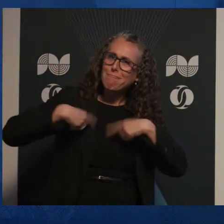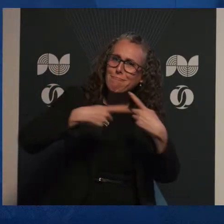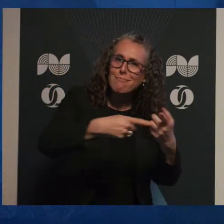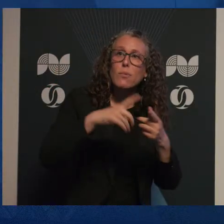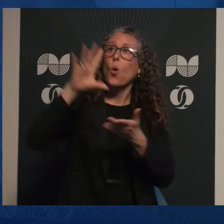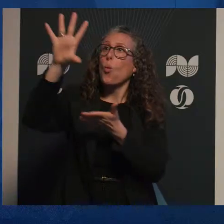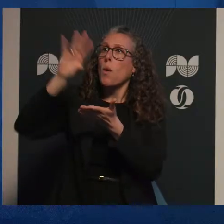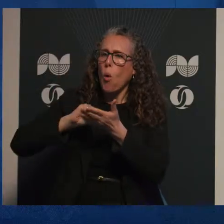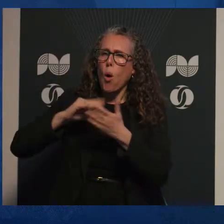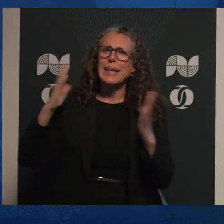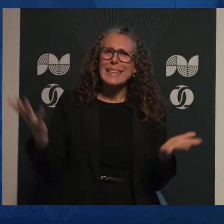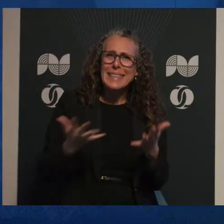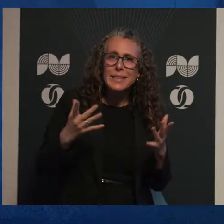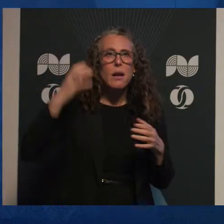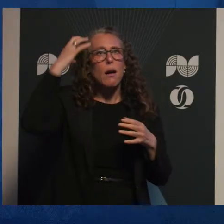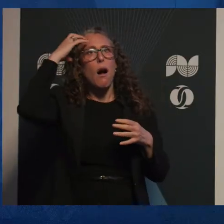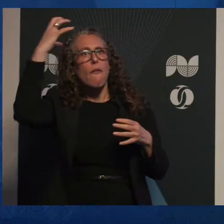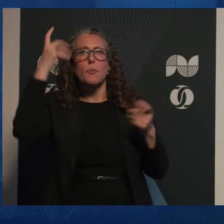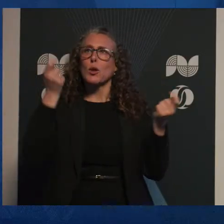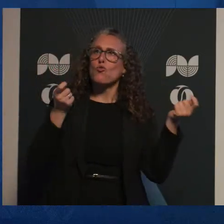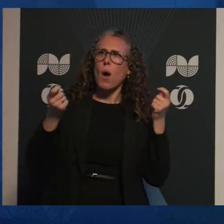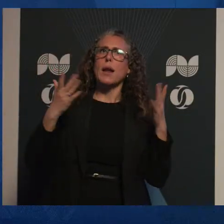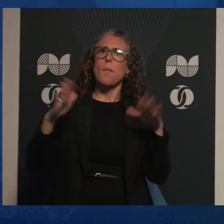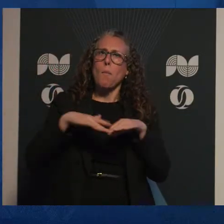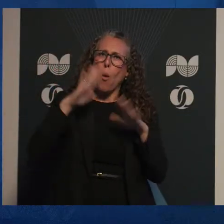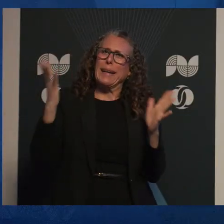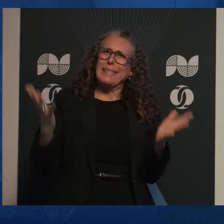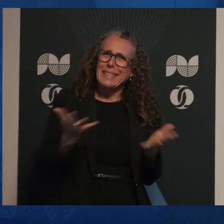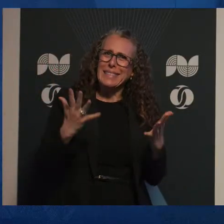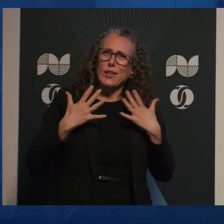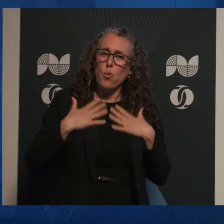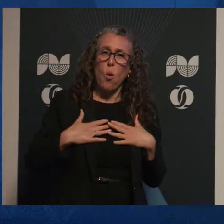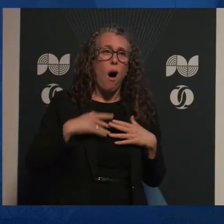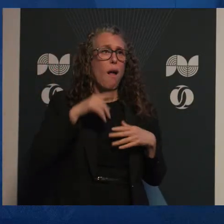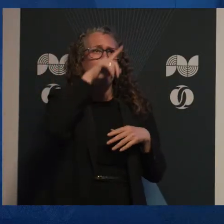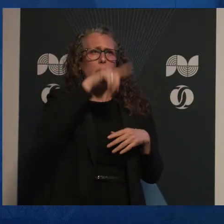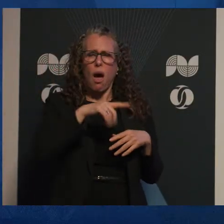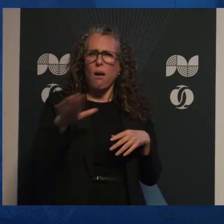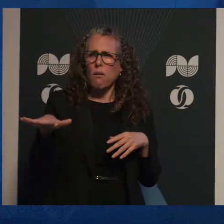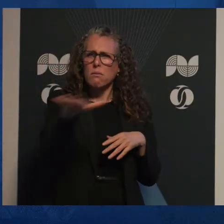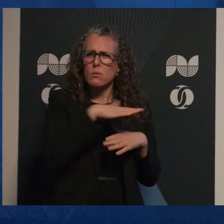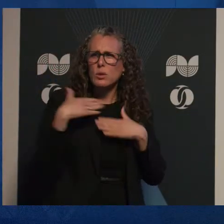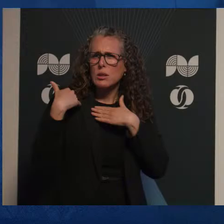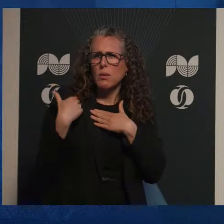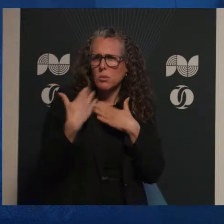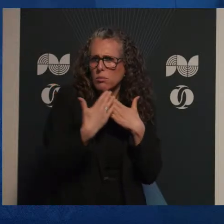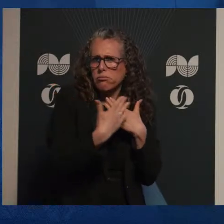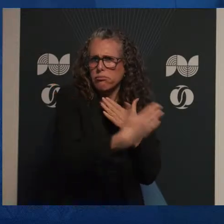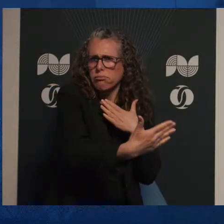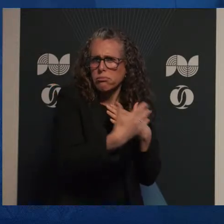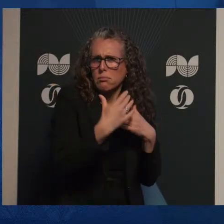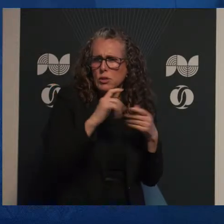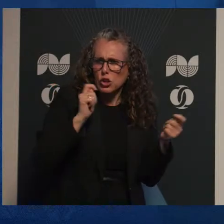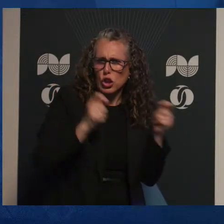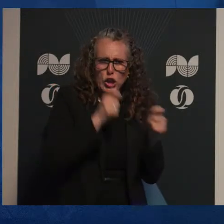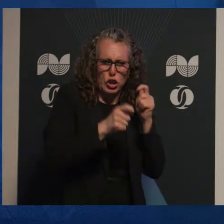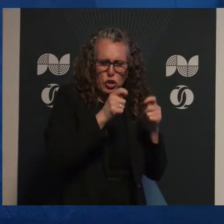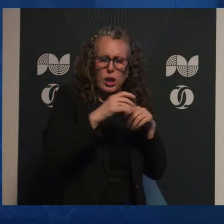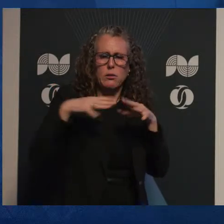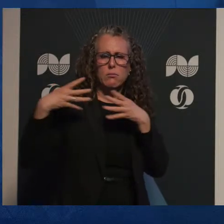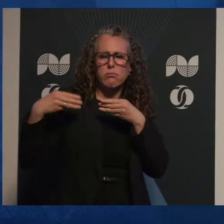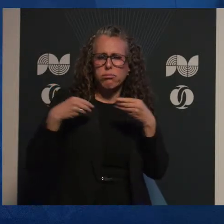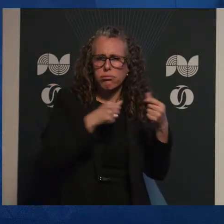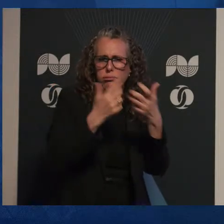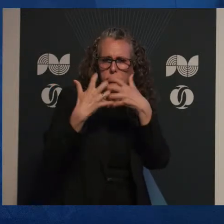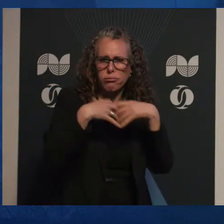easier to run the government. And that is a job that we will need to continue to do for the coming years. And this is where we have, you know,